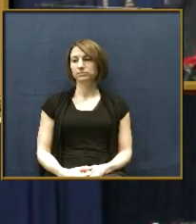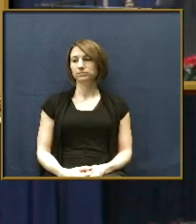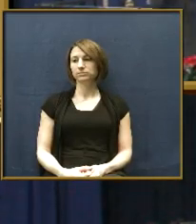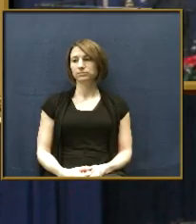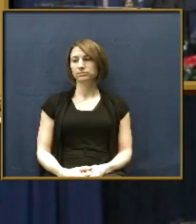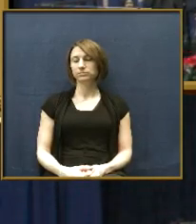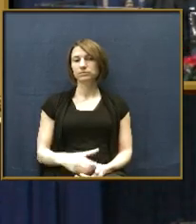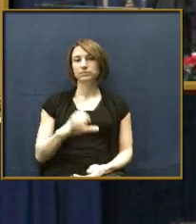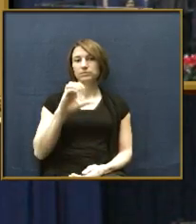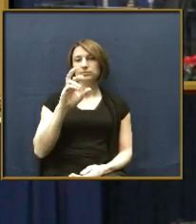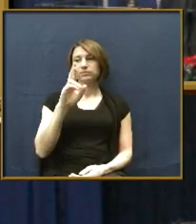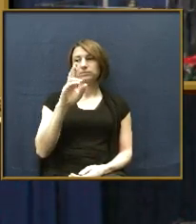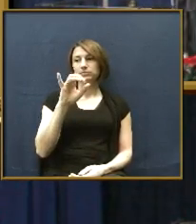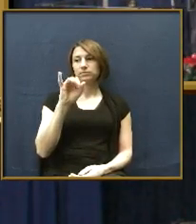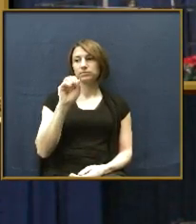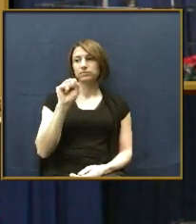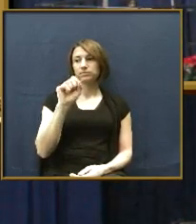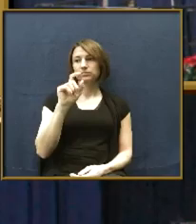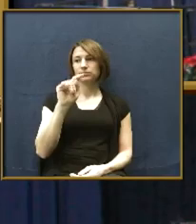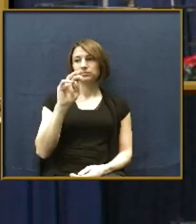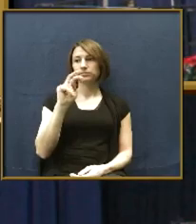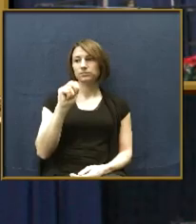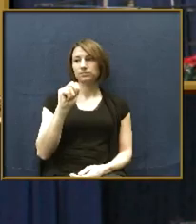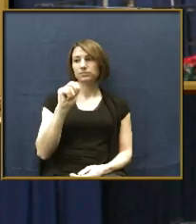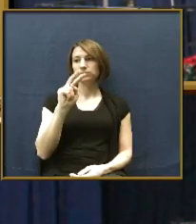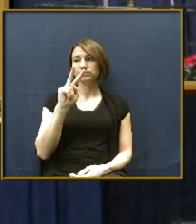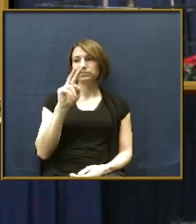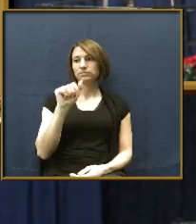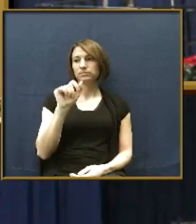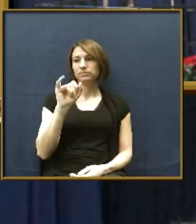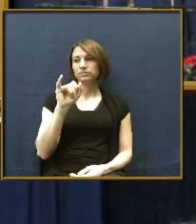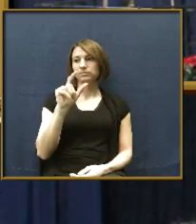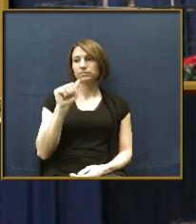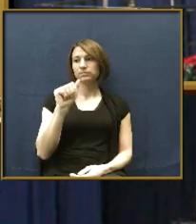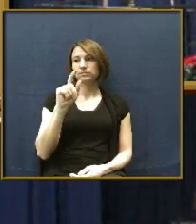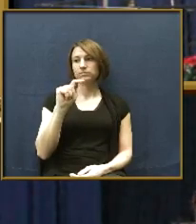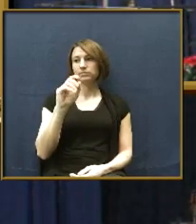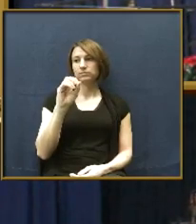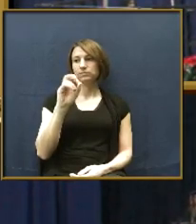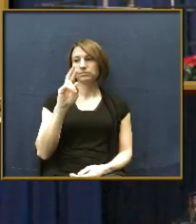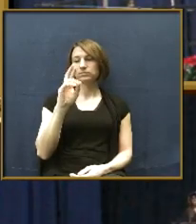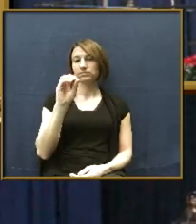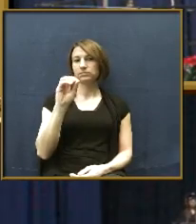Christian Ernesto Villatorro, cum laude, Alpha Chi.